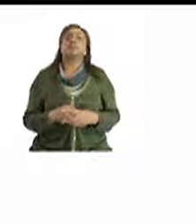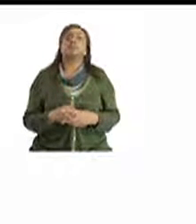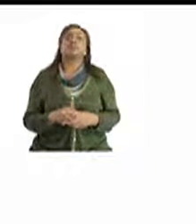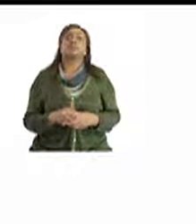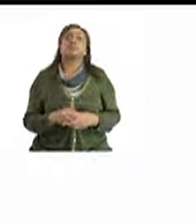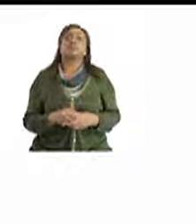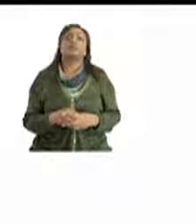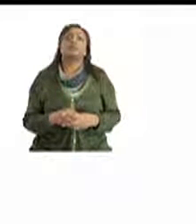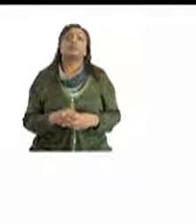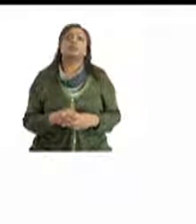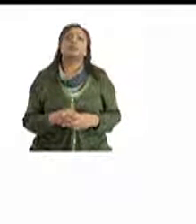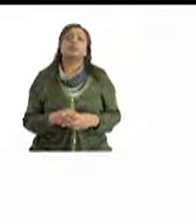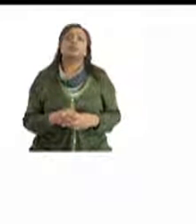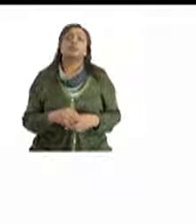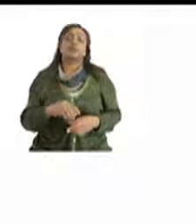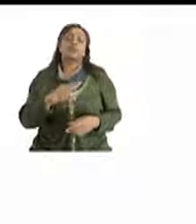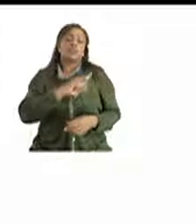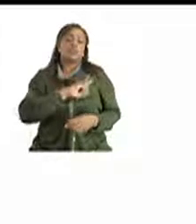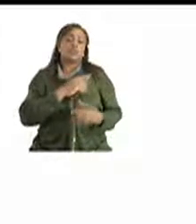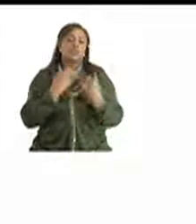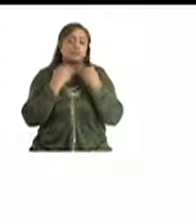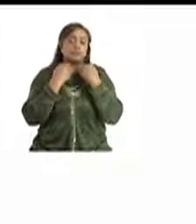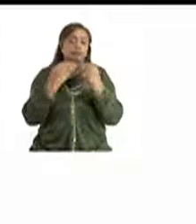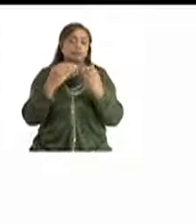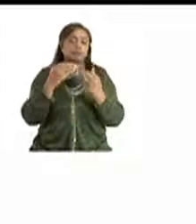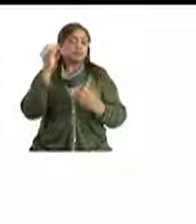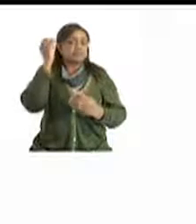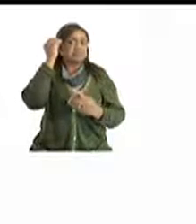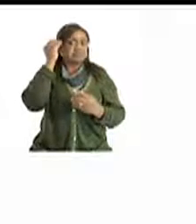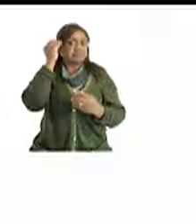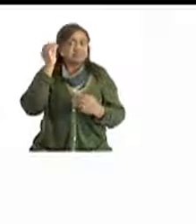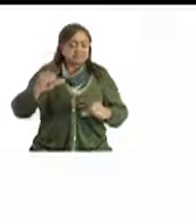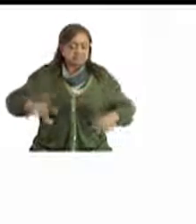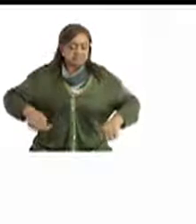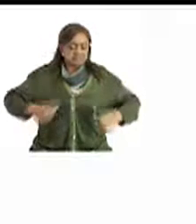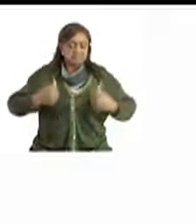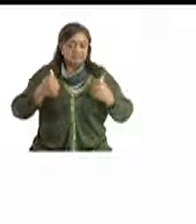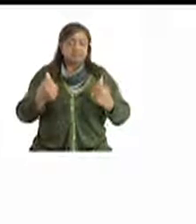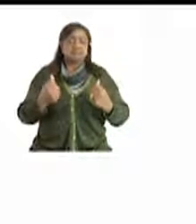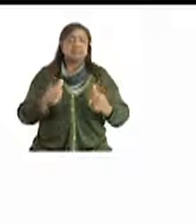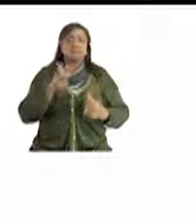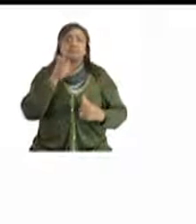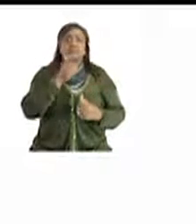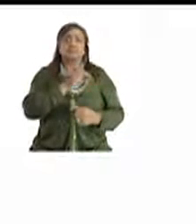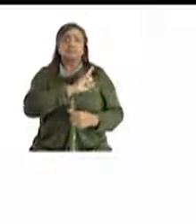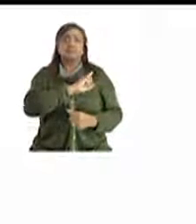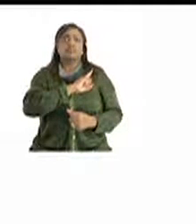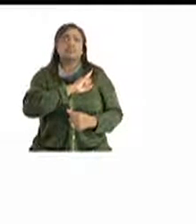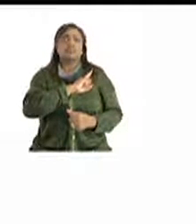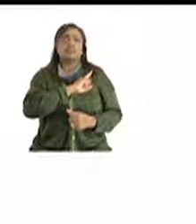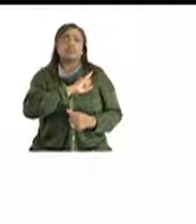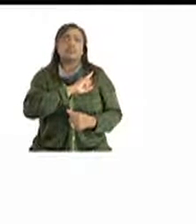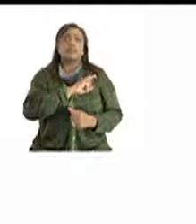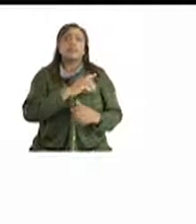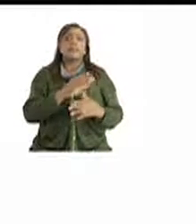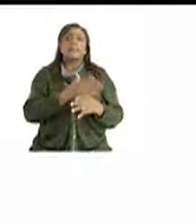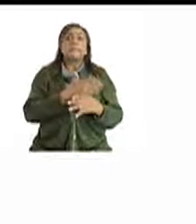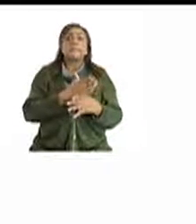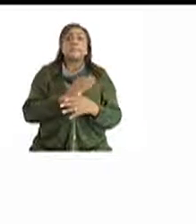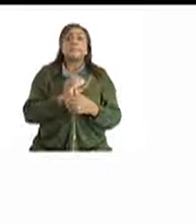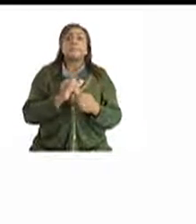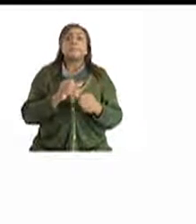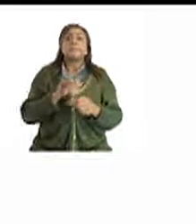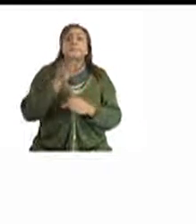health. Now, why is it important for you to be healthy sexually? So that you can live a happy